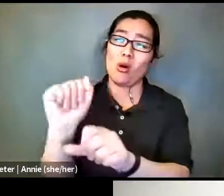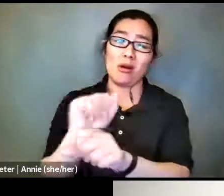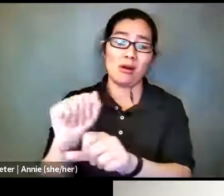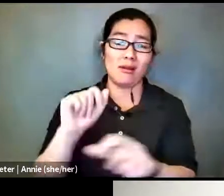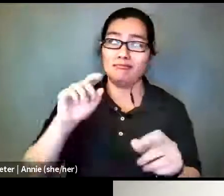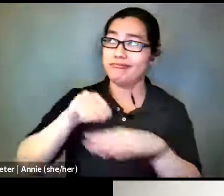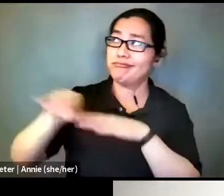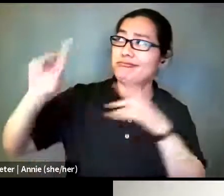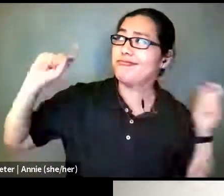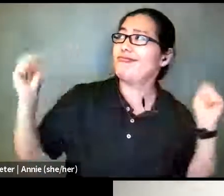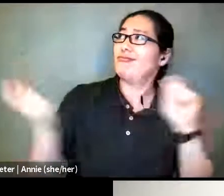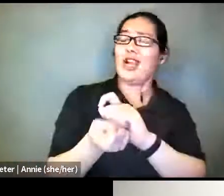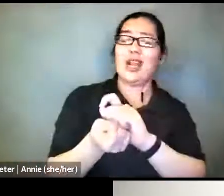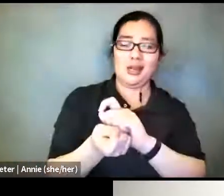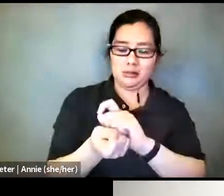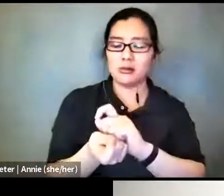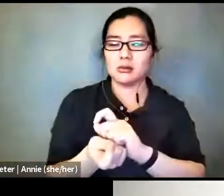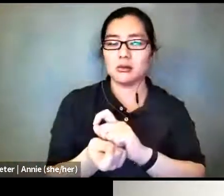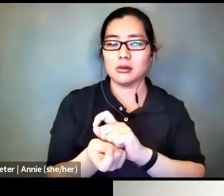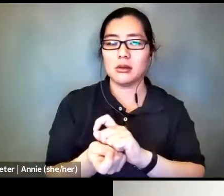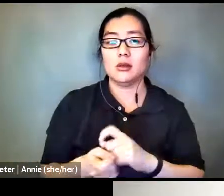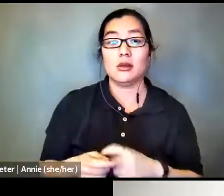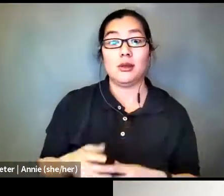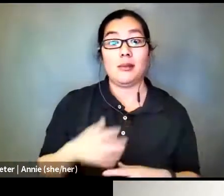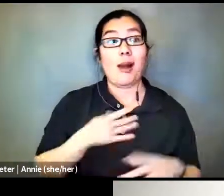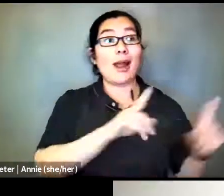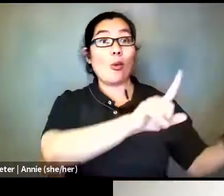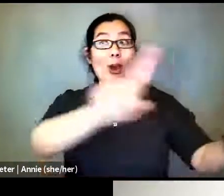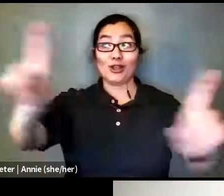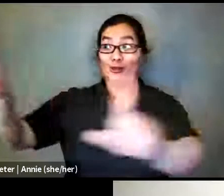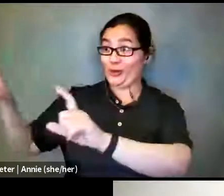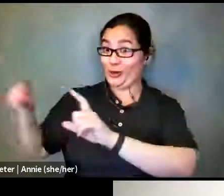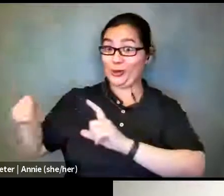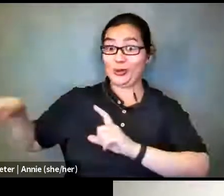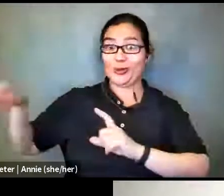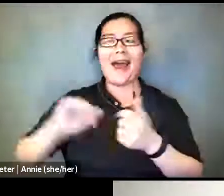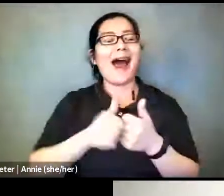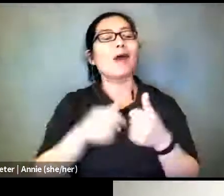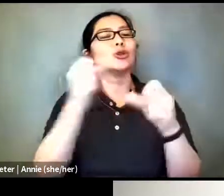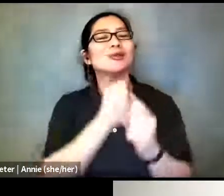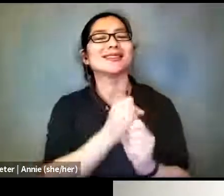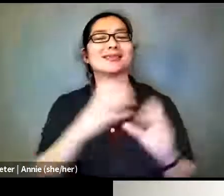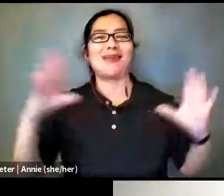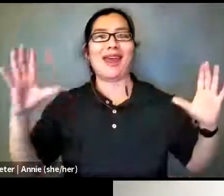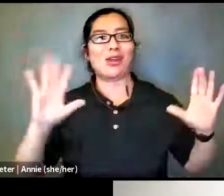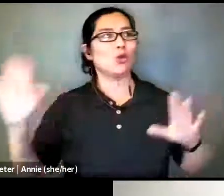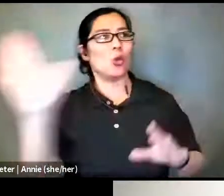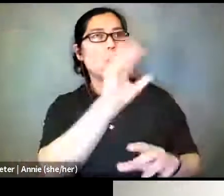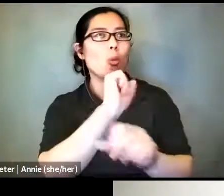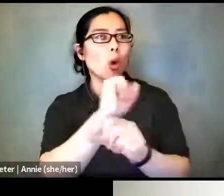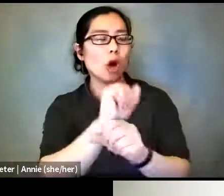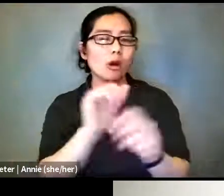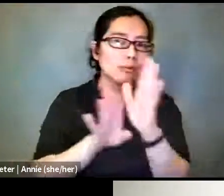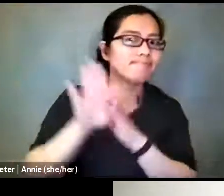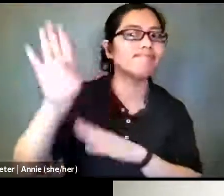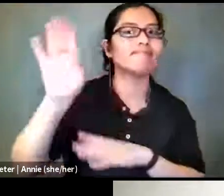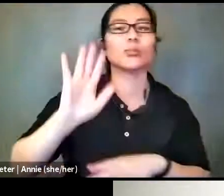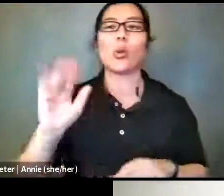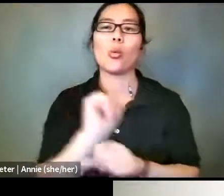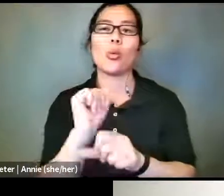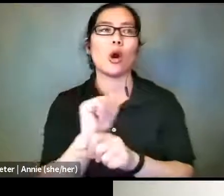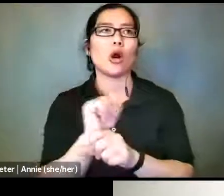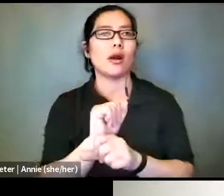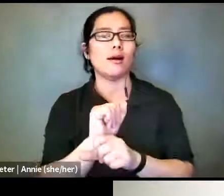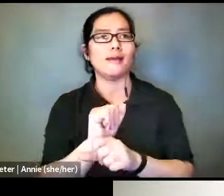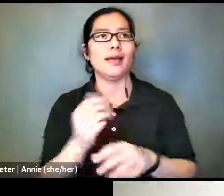my question to you is, how will you expand your work of anti-racist allyship? How will you expand your work of anti-racist allyship?